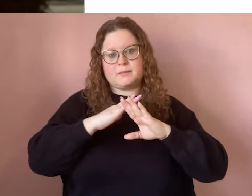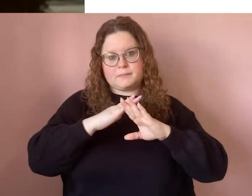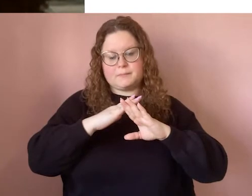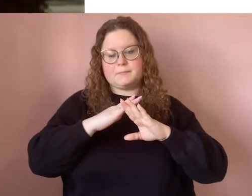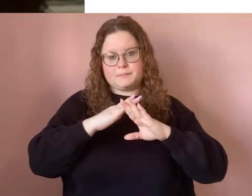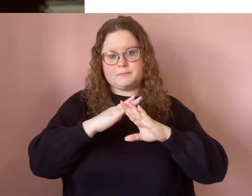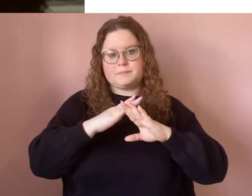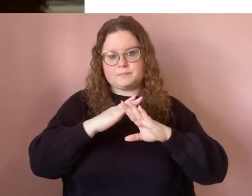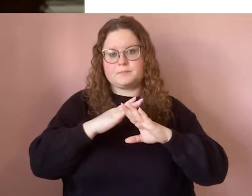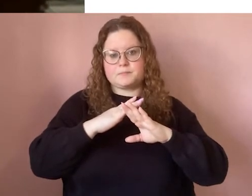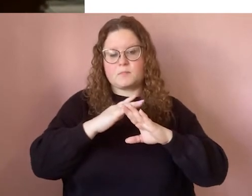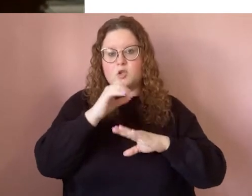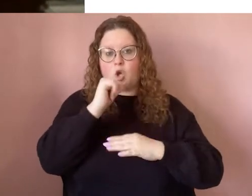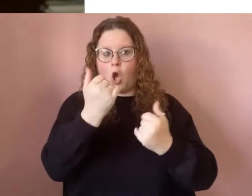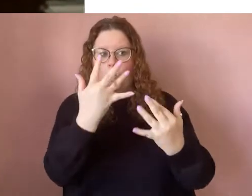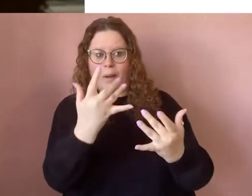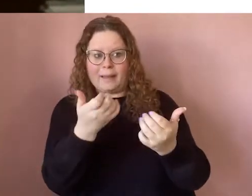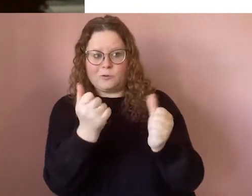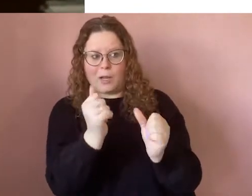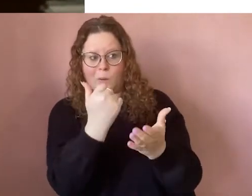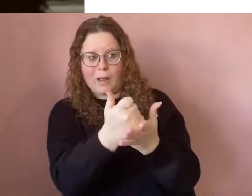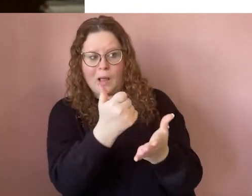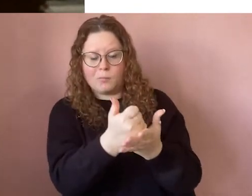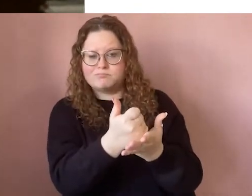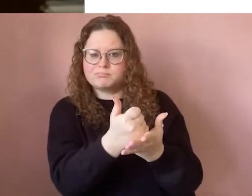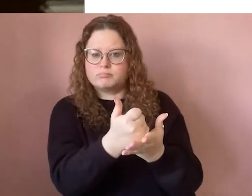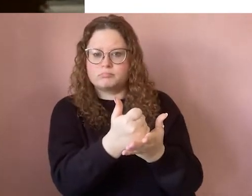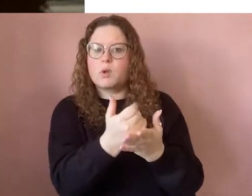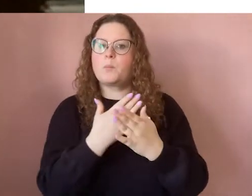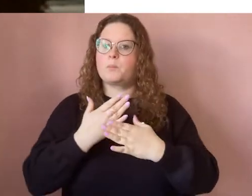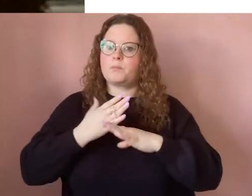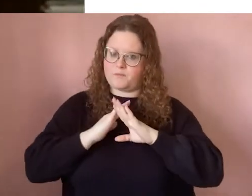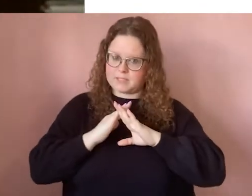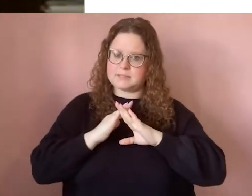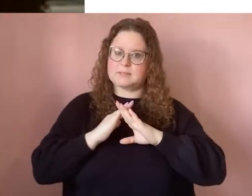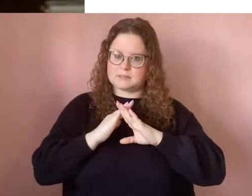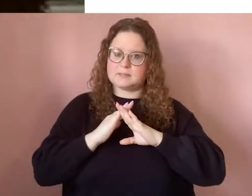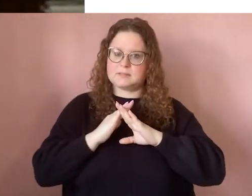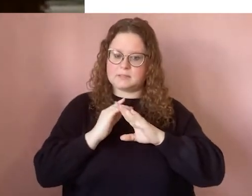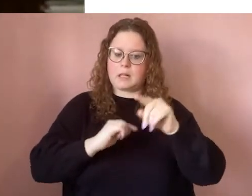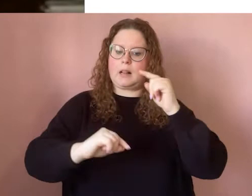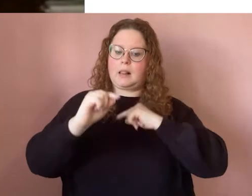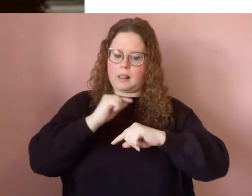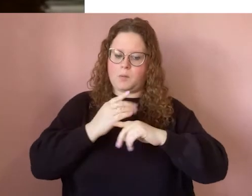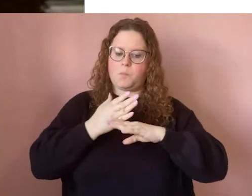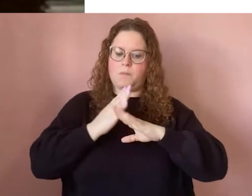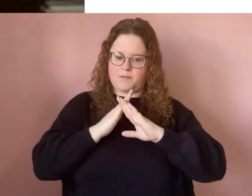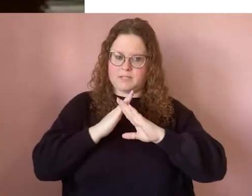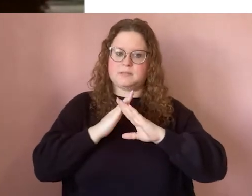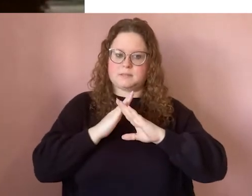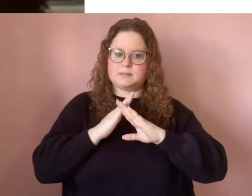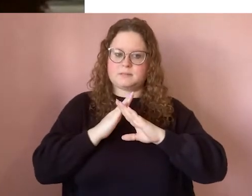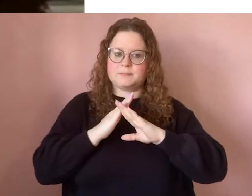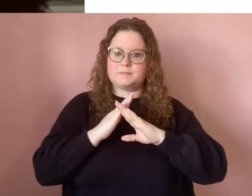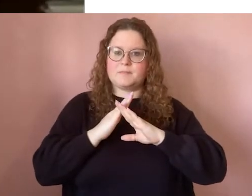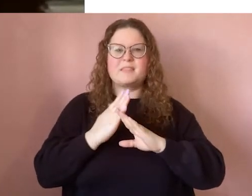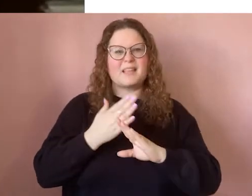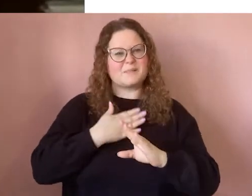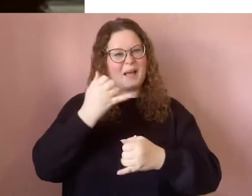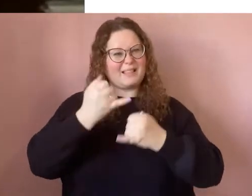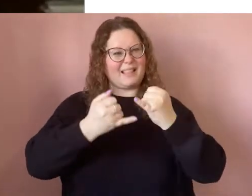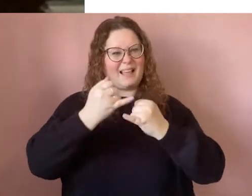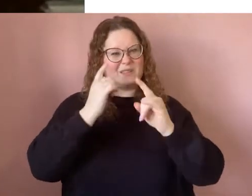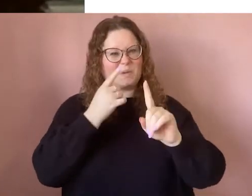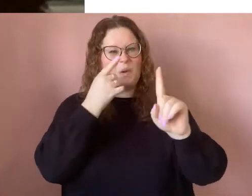prevention. And that is going to be my next, and perhaps my going away, because I can't do these